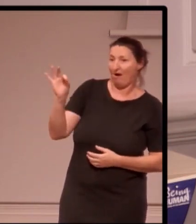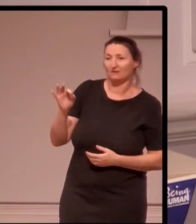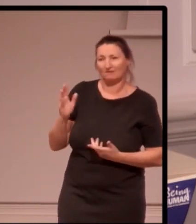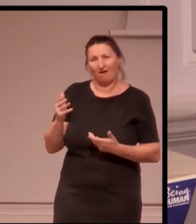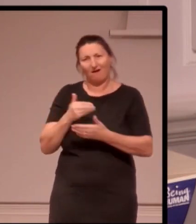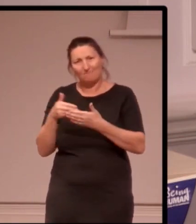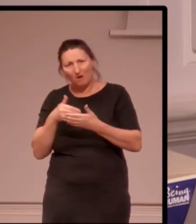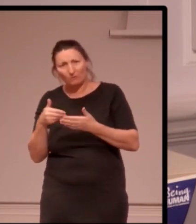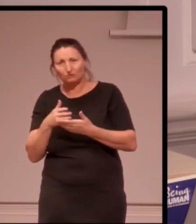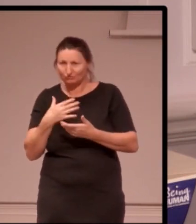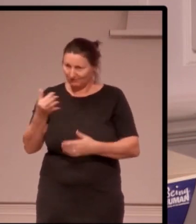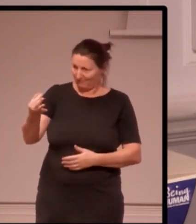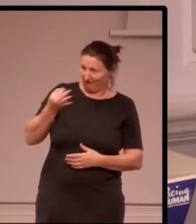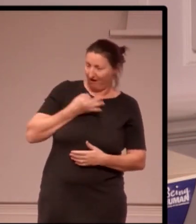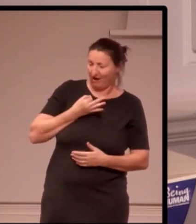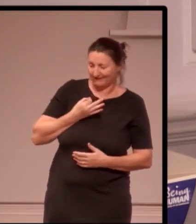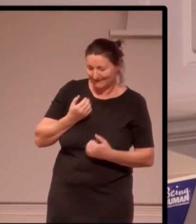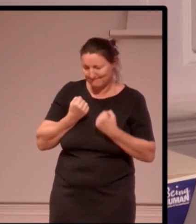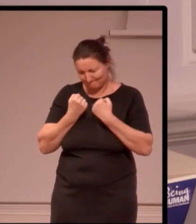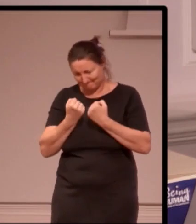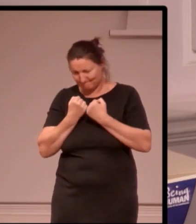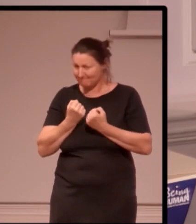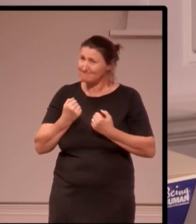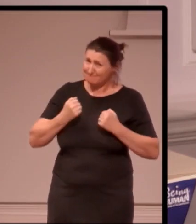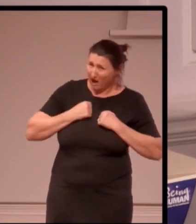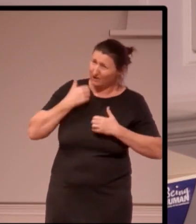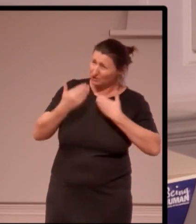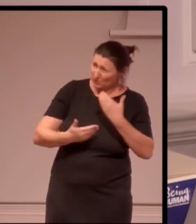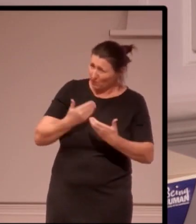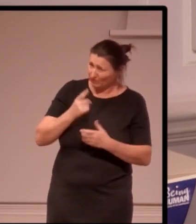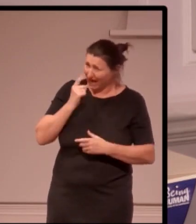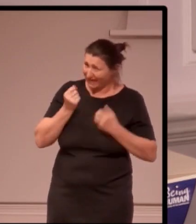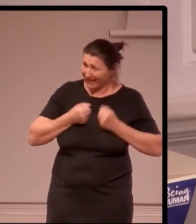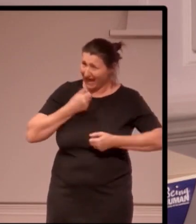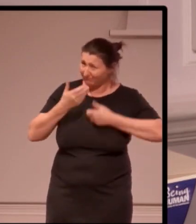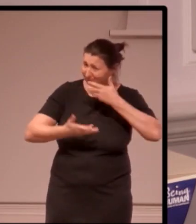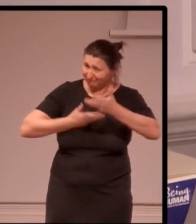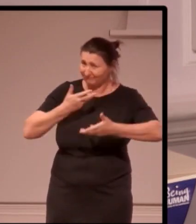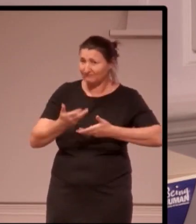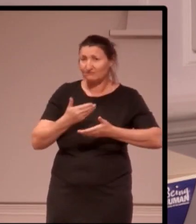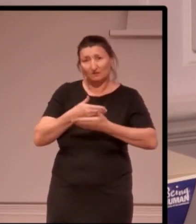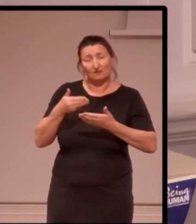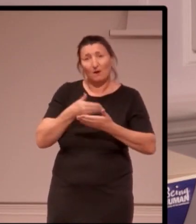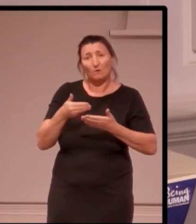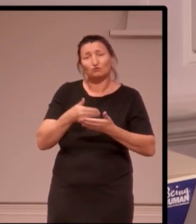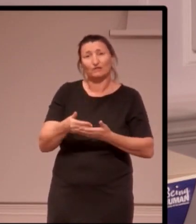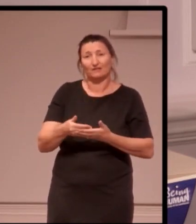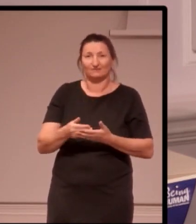as an artist, as a writer, you have to ask yourself whether it's your story to tell. I'm no longer a young person, unfortunately for